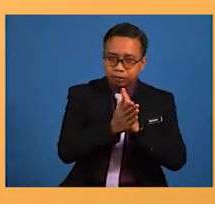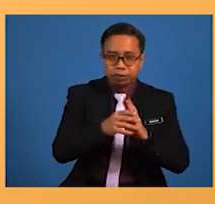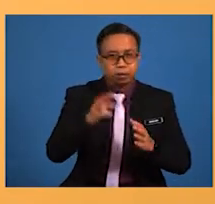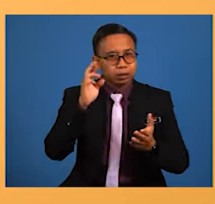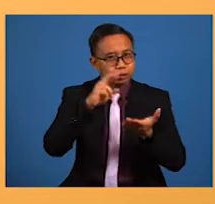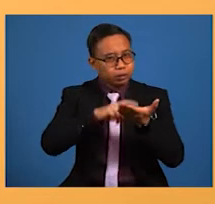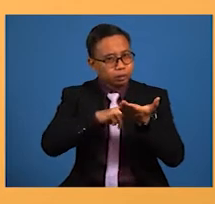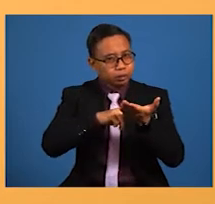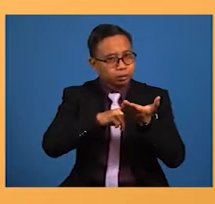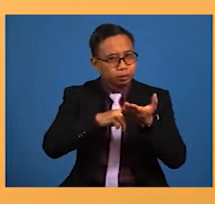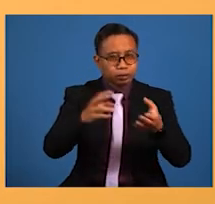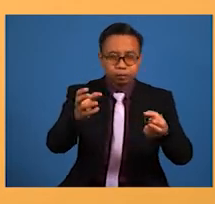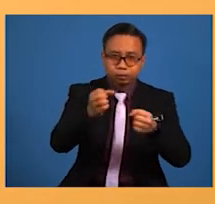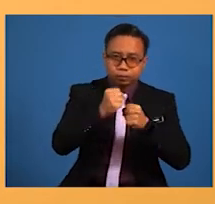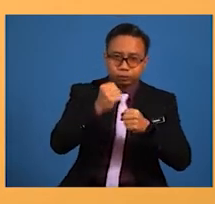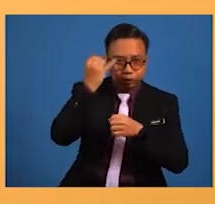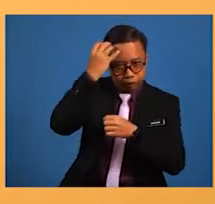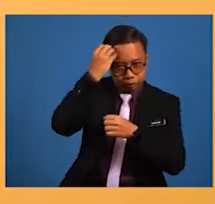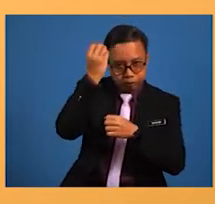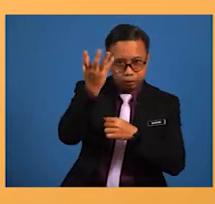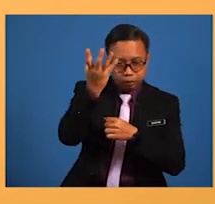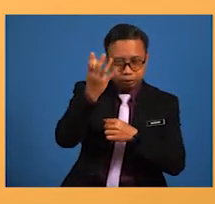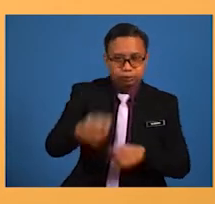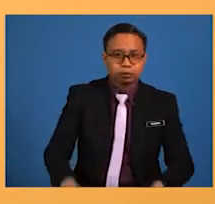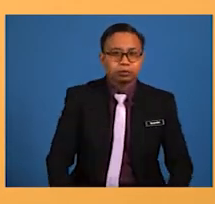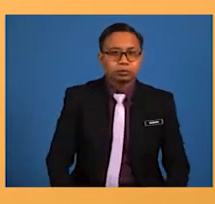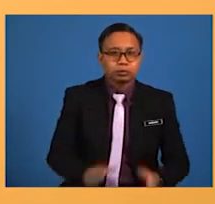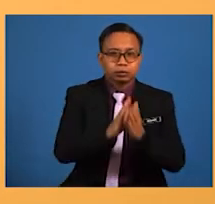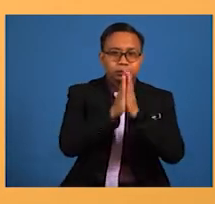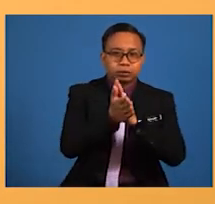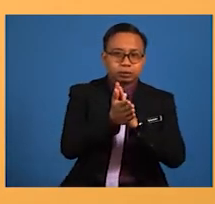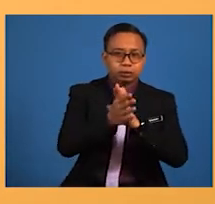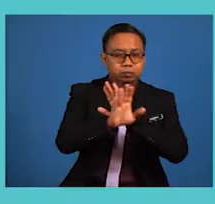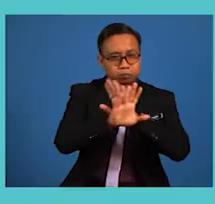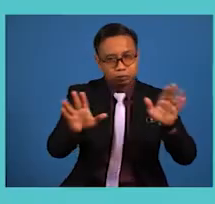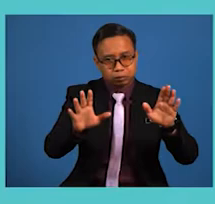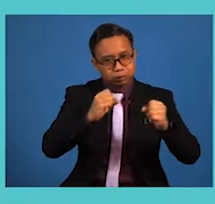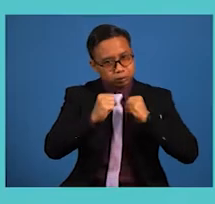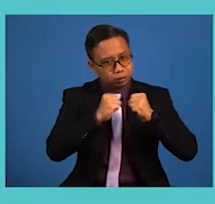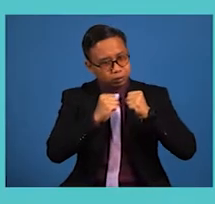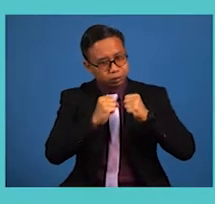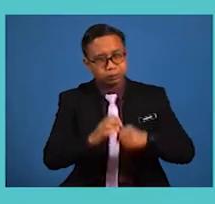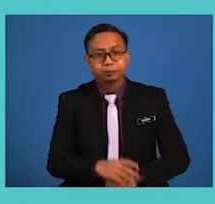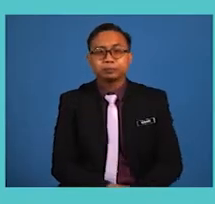will result in inaccurate information. As a result, no synthesis at all.